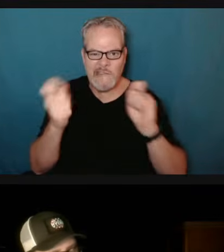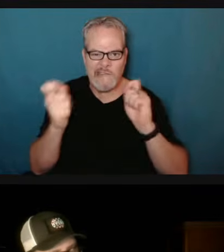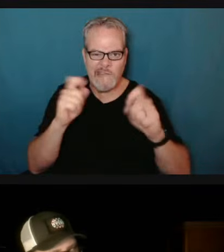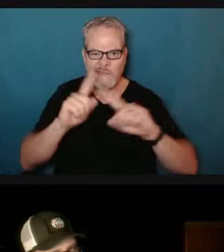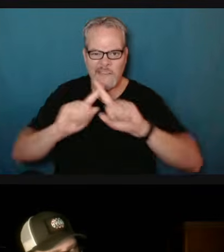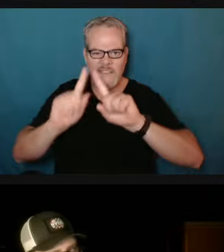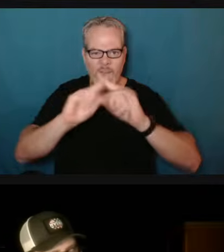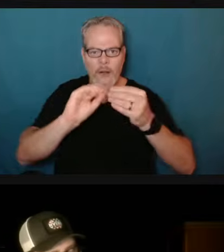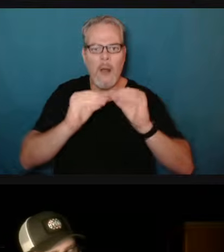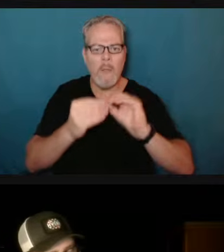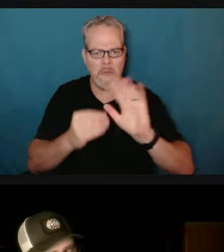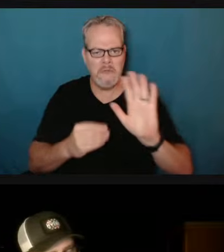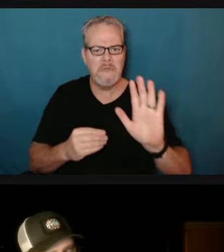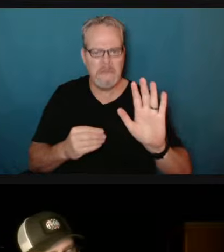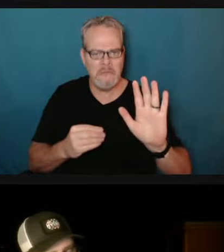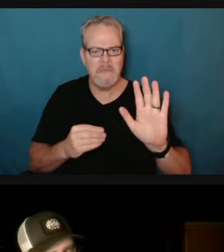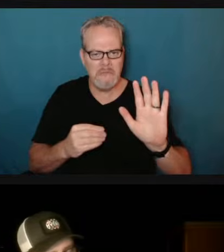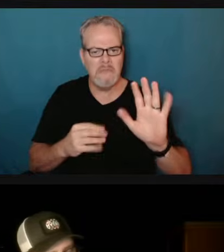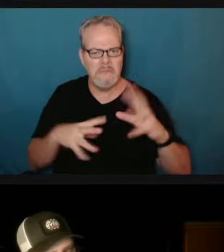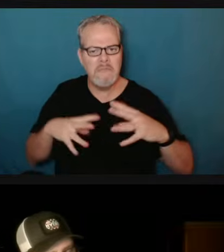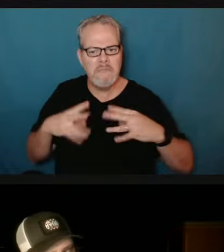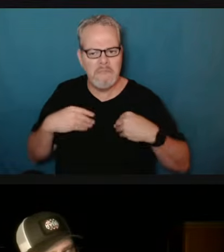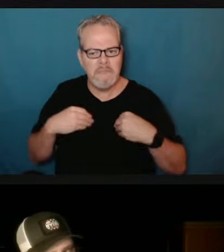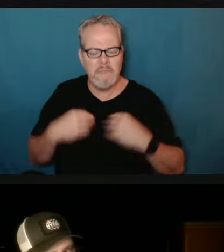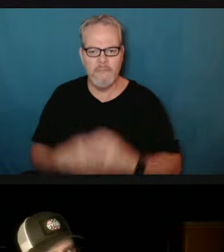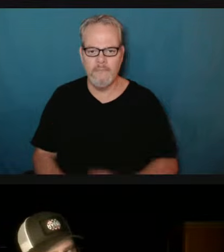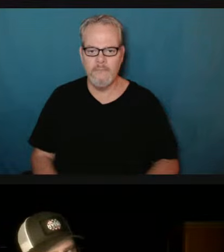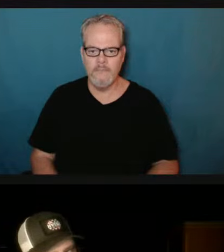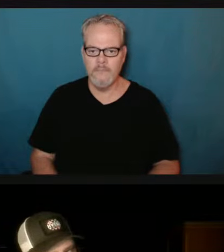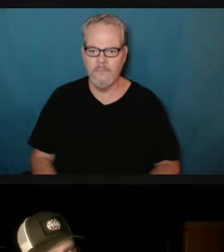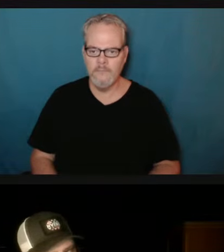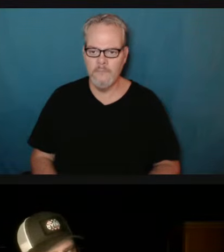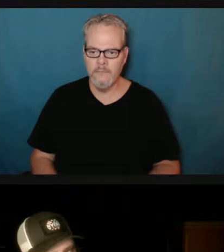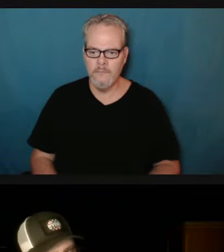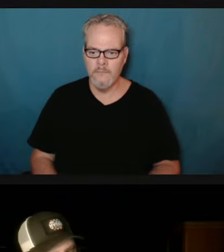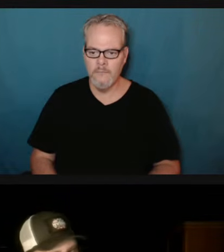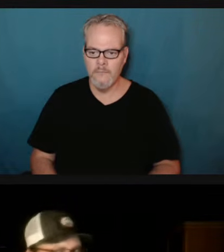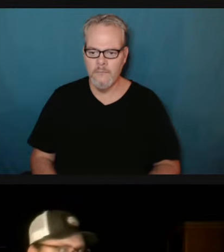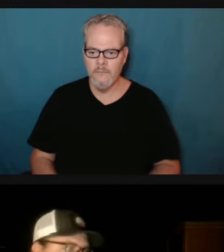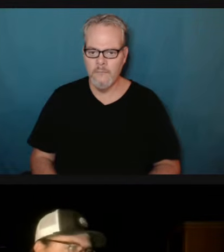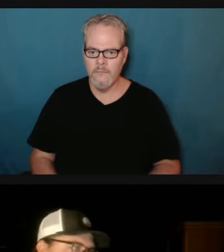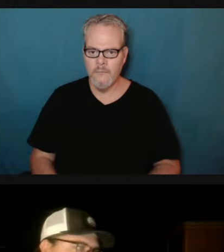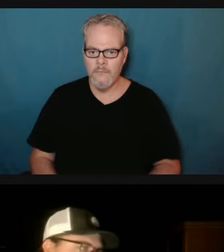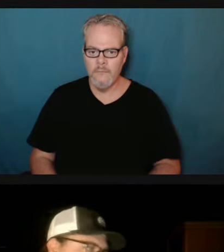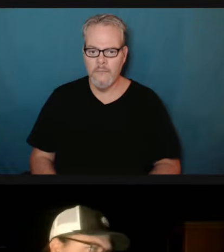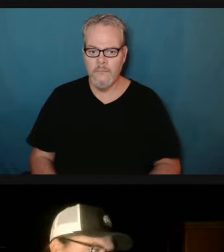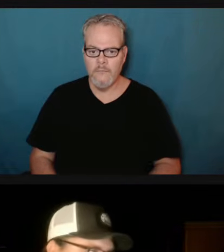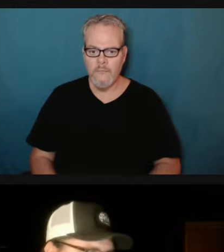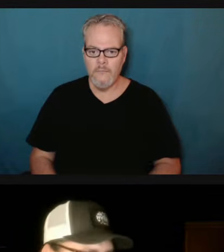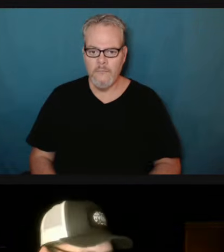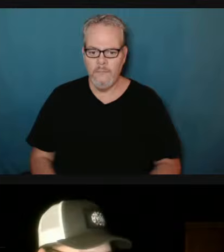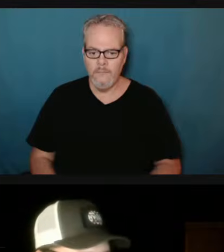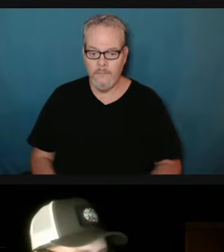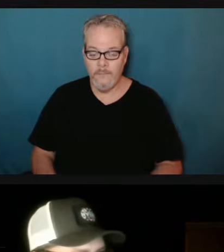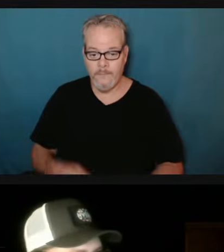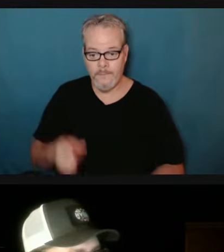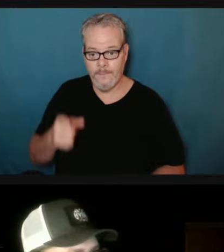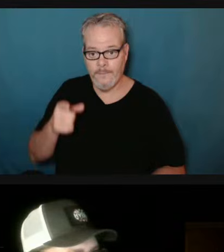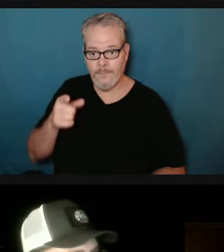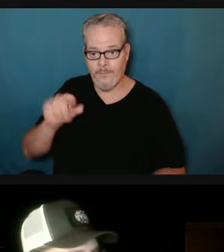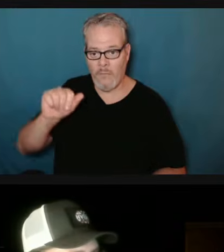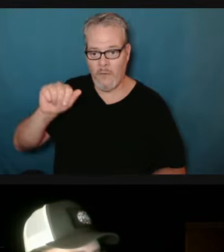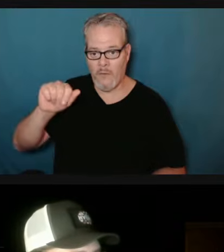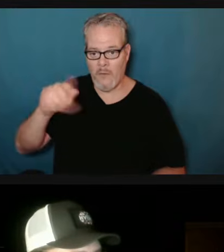The largest earthquake in the last couple hundred years was the Great Kahuku earthquake, which Cindy mentioned. That was on April